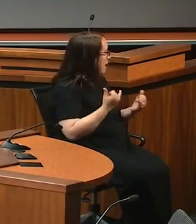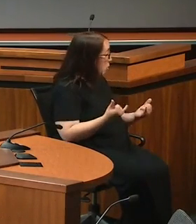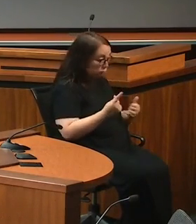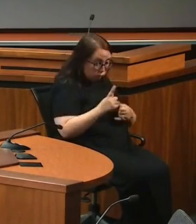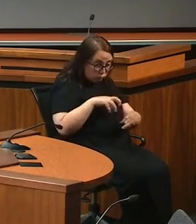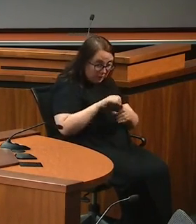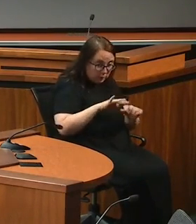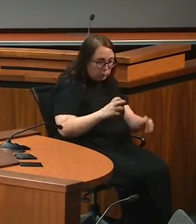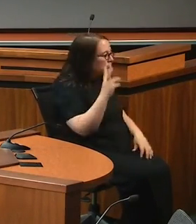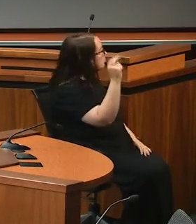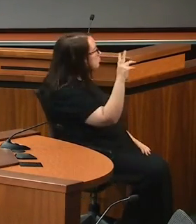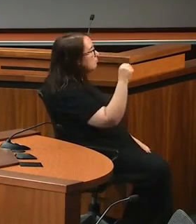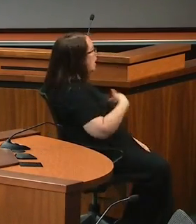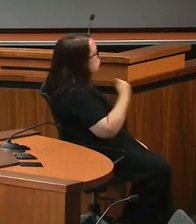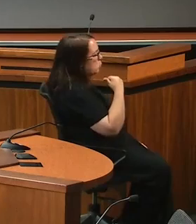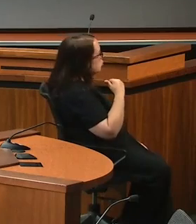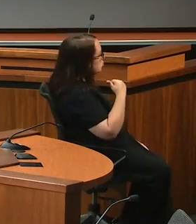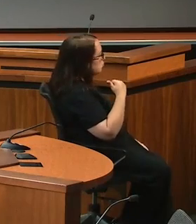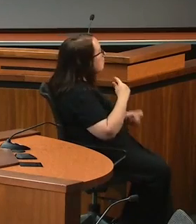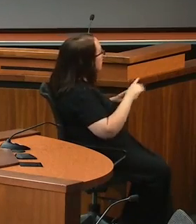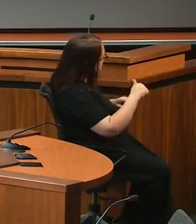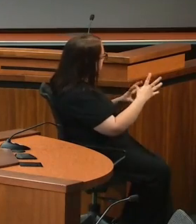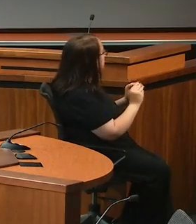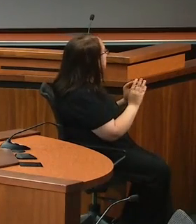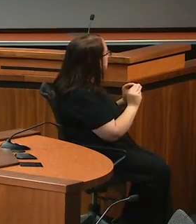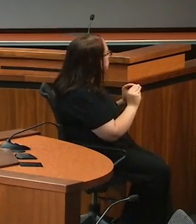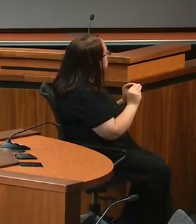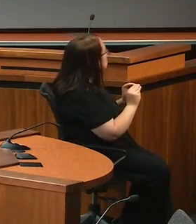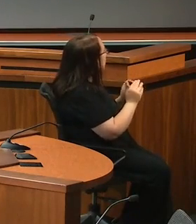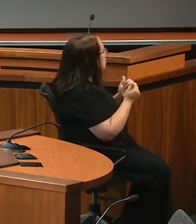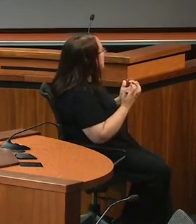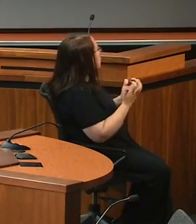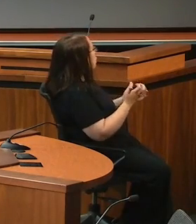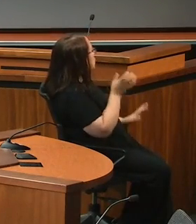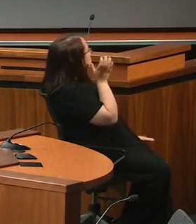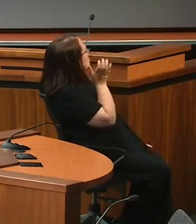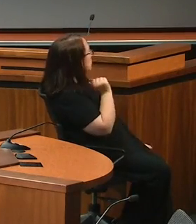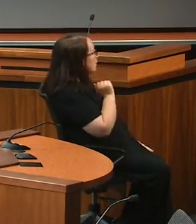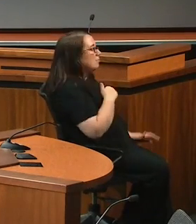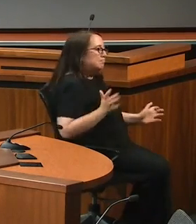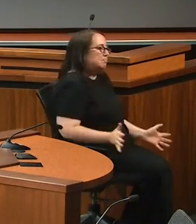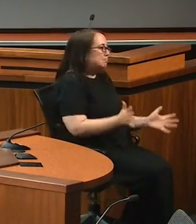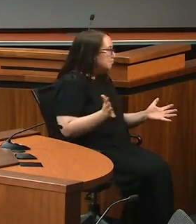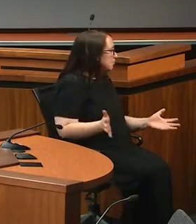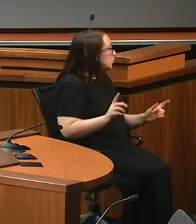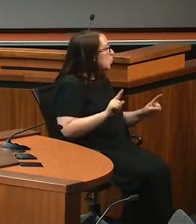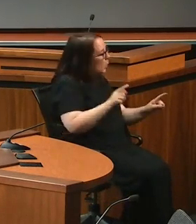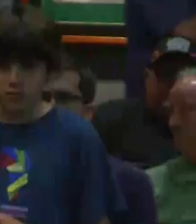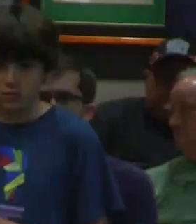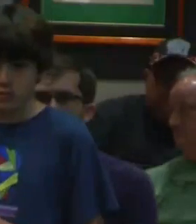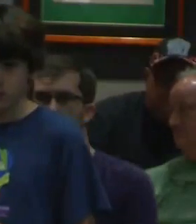you a part of that group? No, I'm not or going to be a part of it, but I am going to be at the next meeting Okay. and at least be in the audience. Great, anyway, so. and we strongly encourage you to invite your neighbors